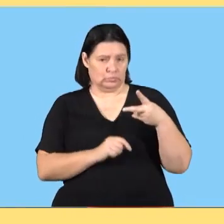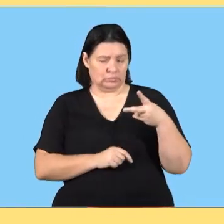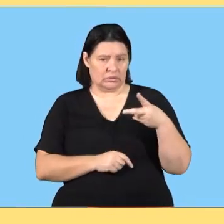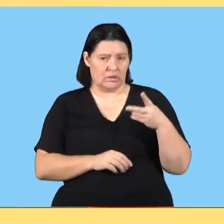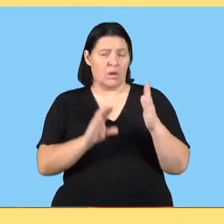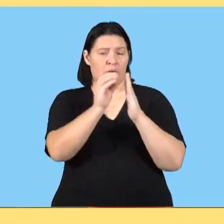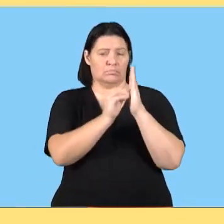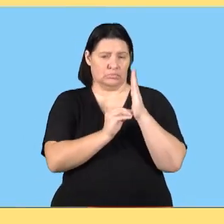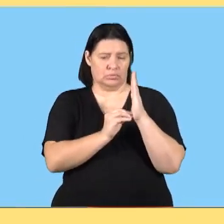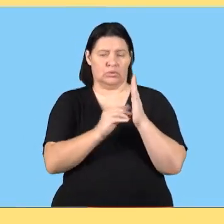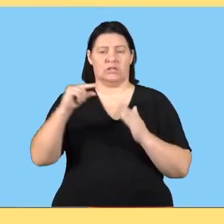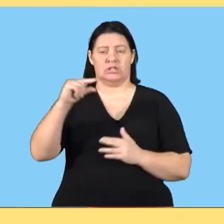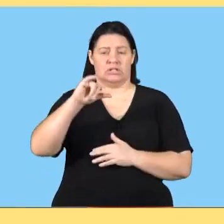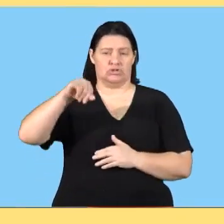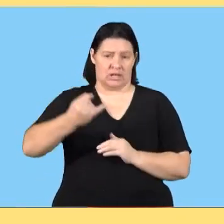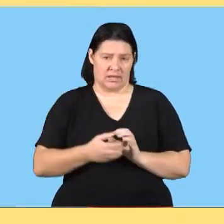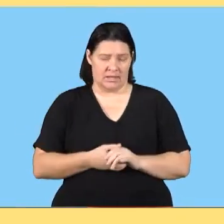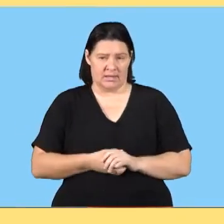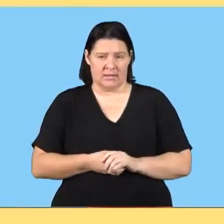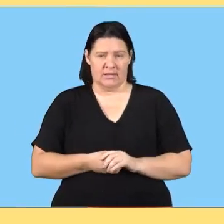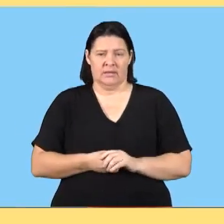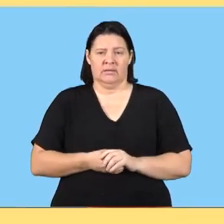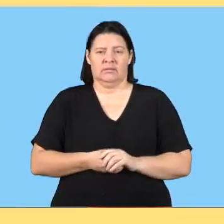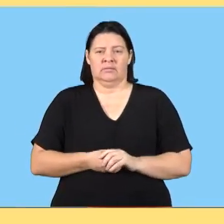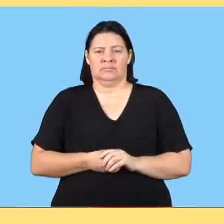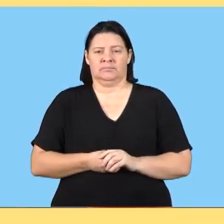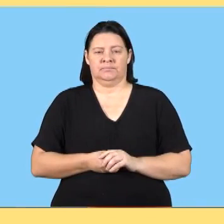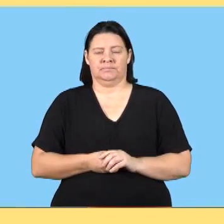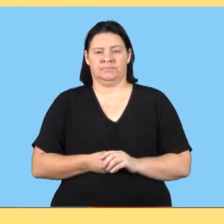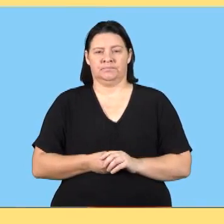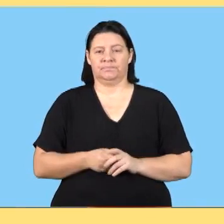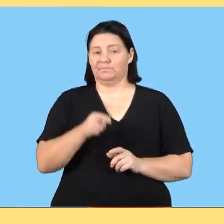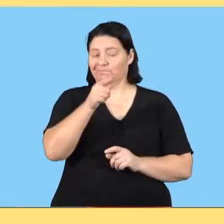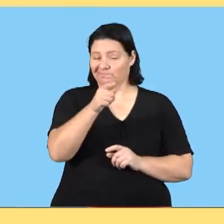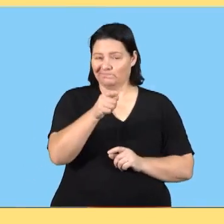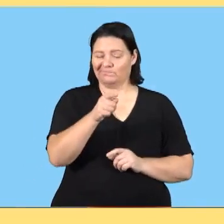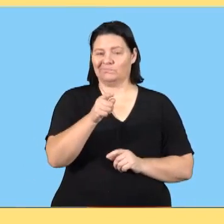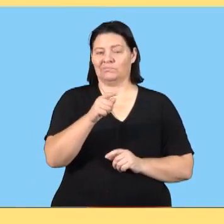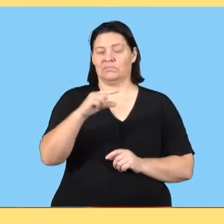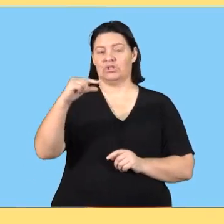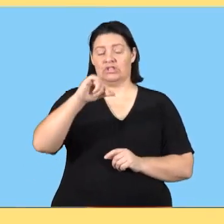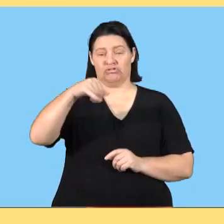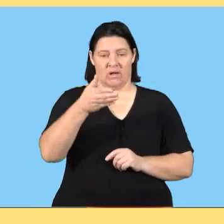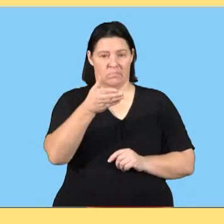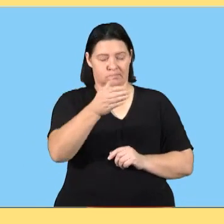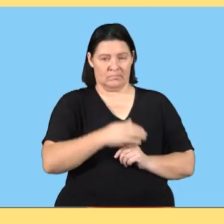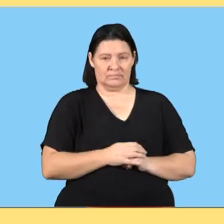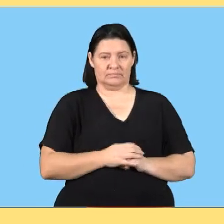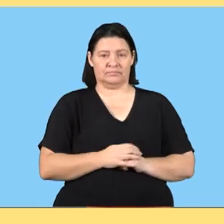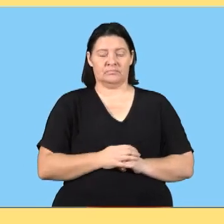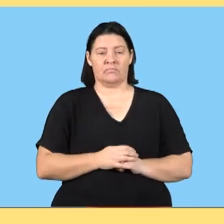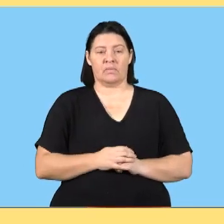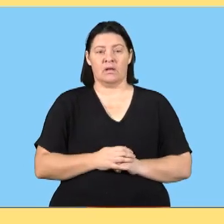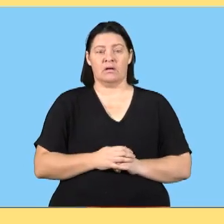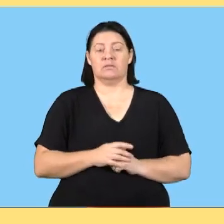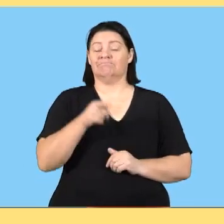transactions which I'm going to record in the general journal. Here is the general journal. The first transaction